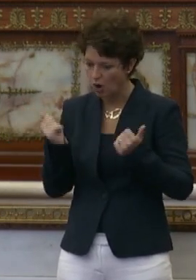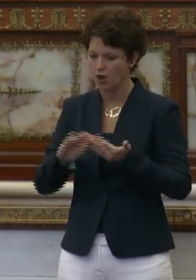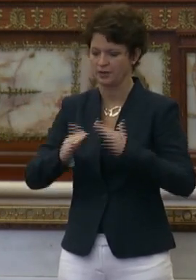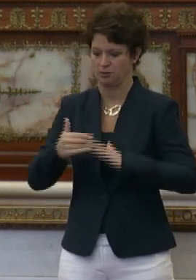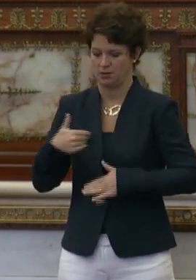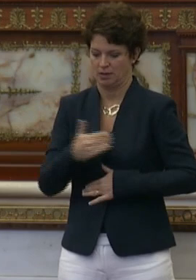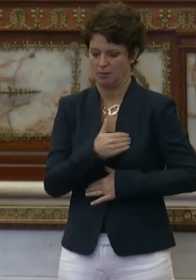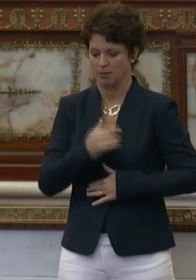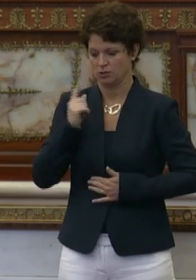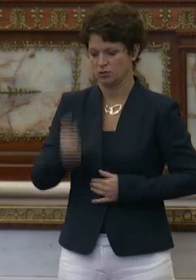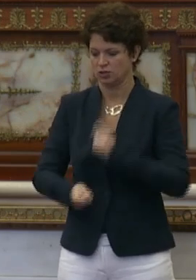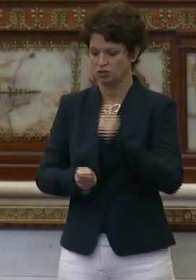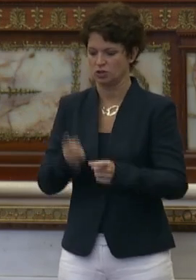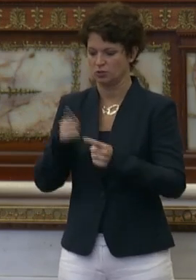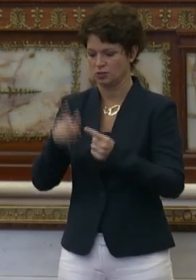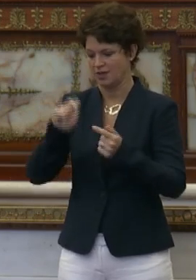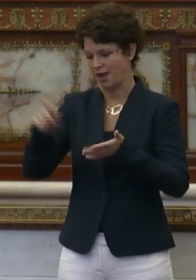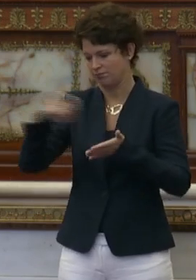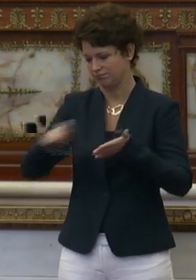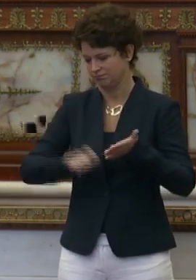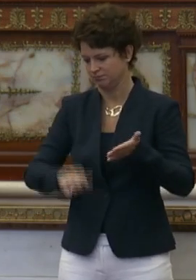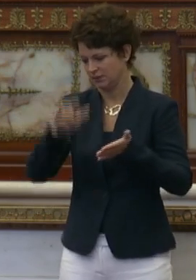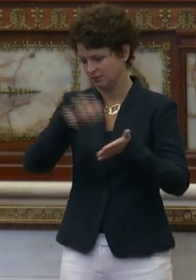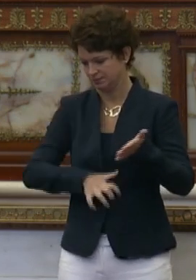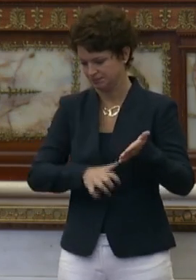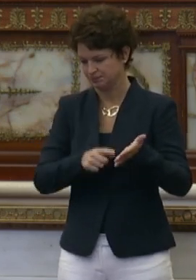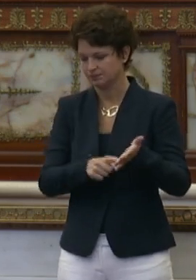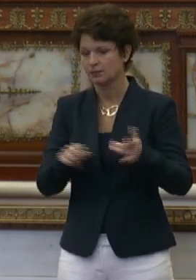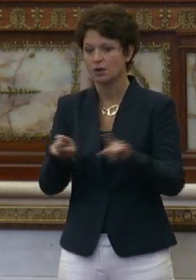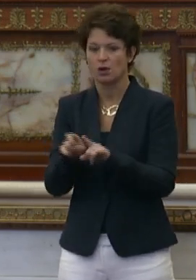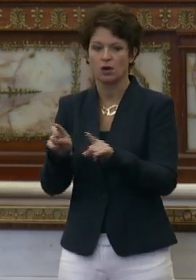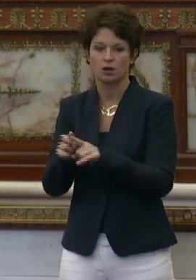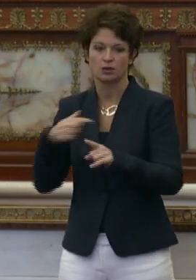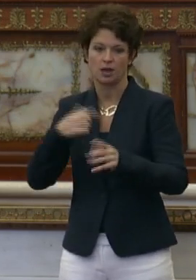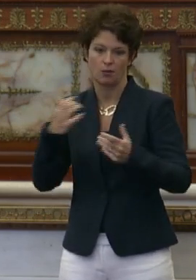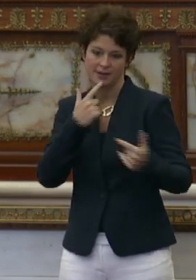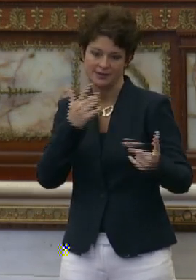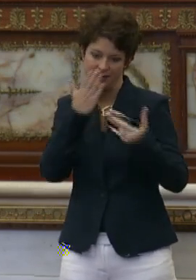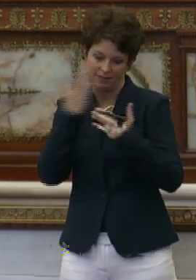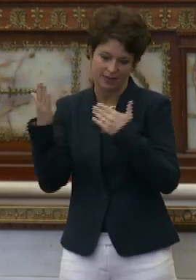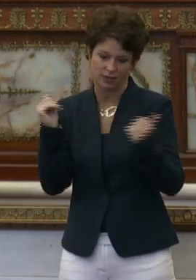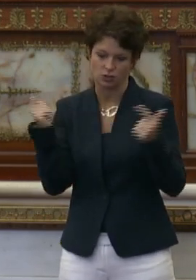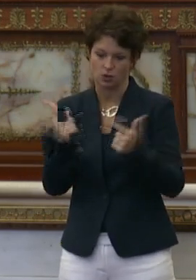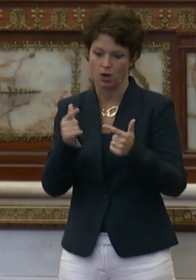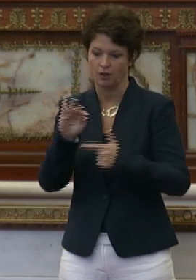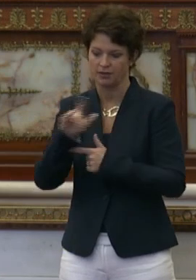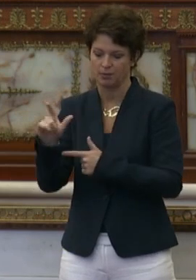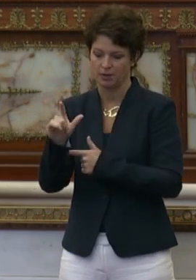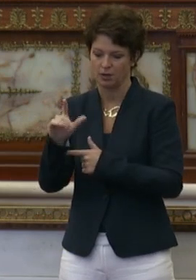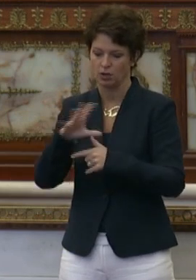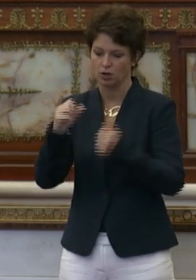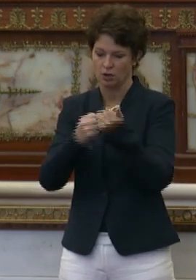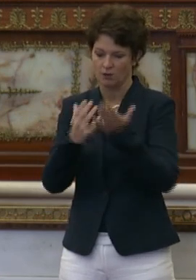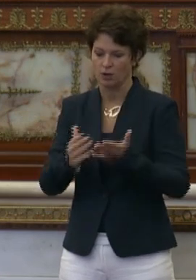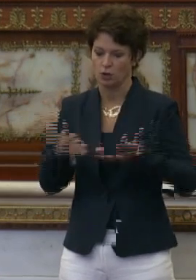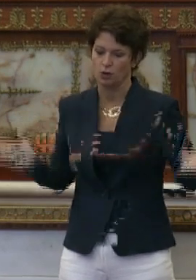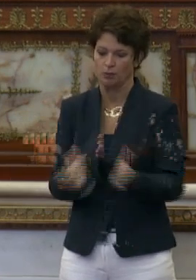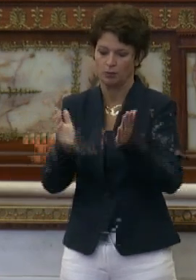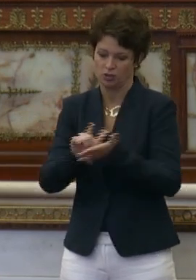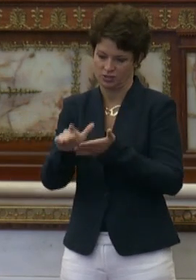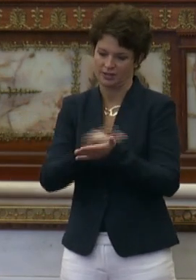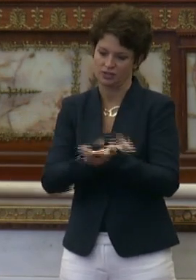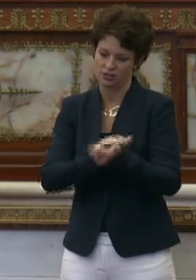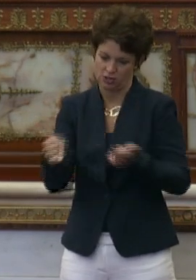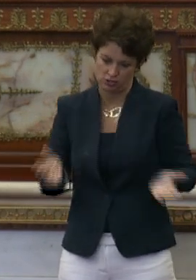members who contributed to this legislation. I also want to thank all the bill co-sponsors who pushed this legislation